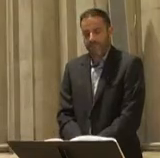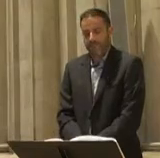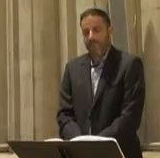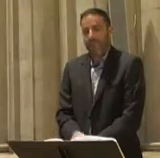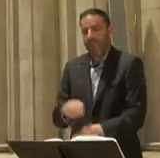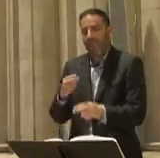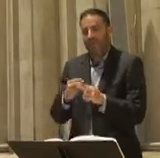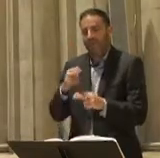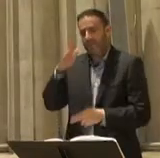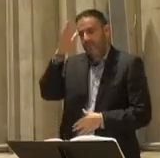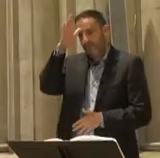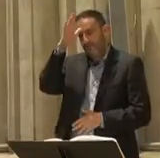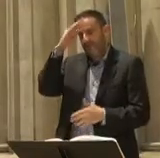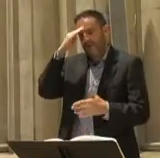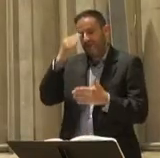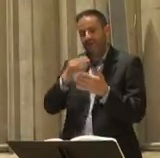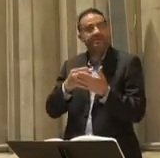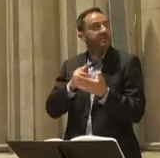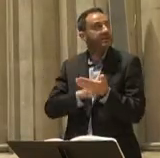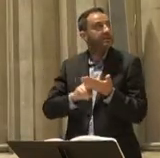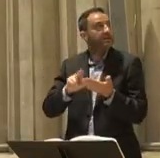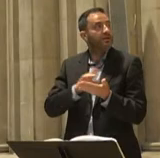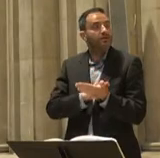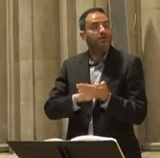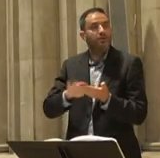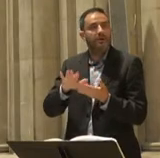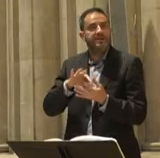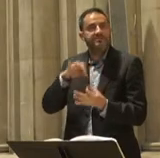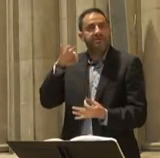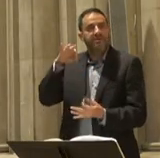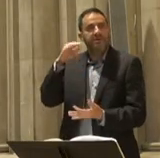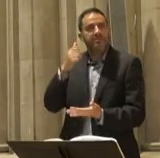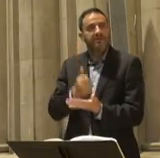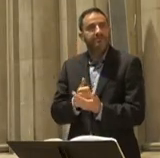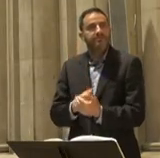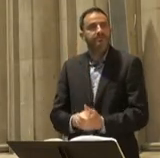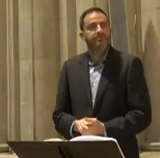In the name of the Father, and of the Son, and of the Holy Spirit. Amen.